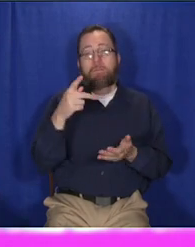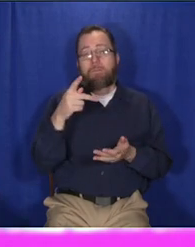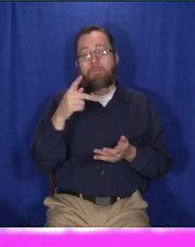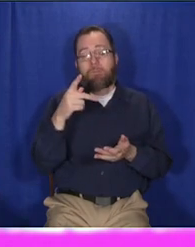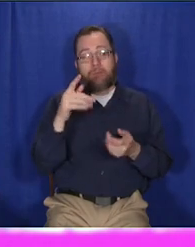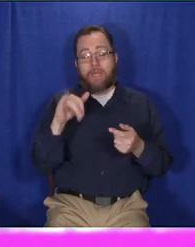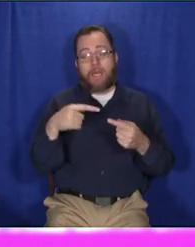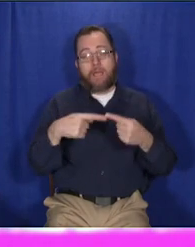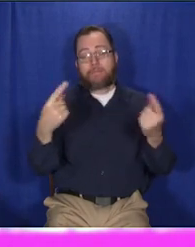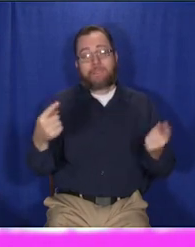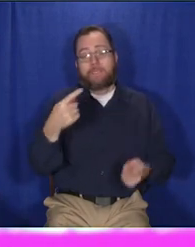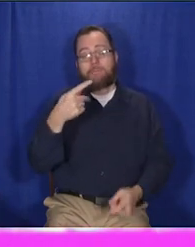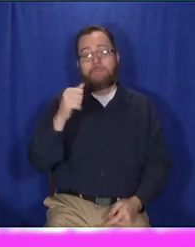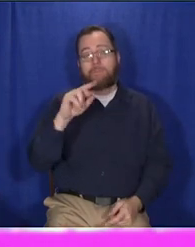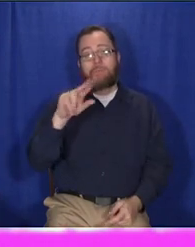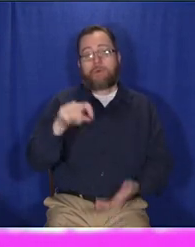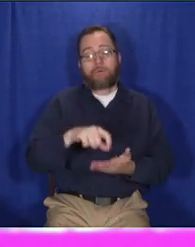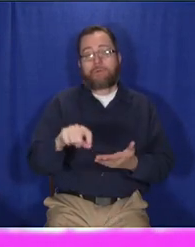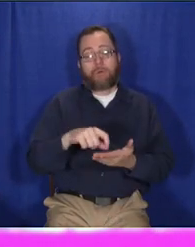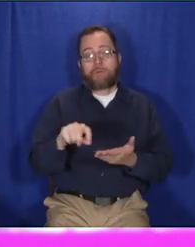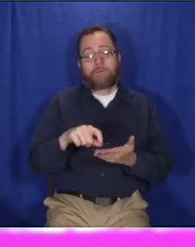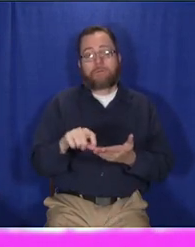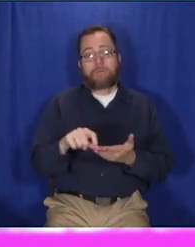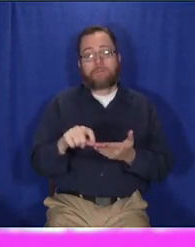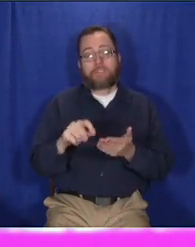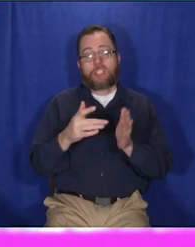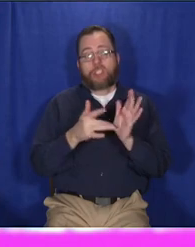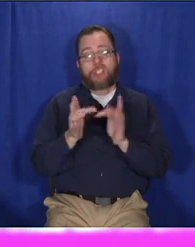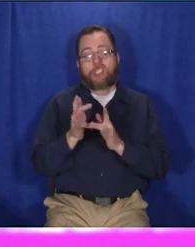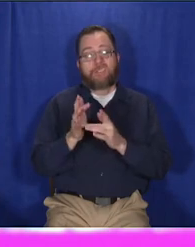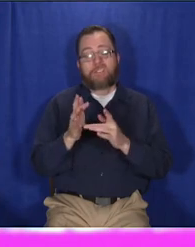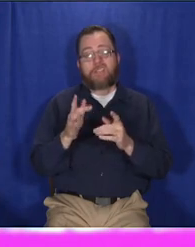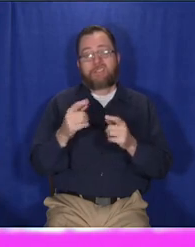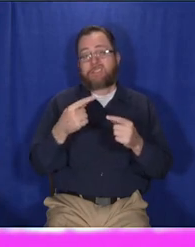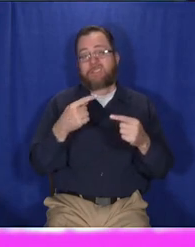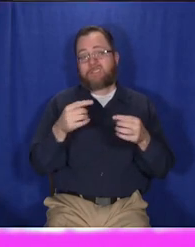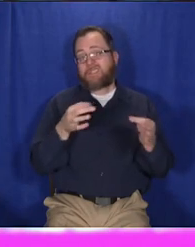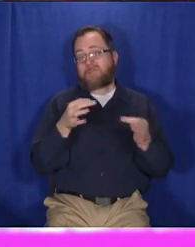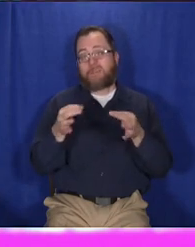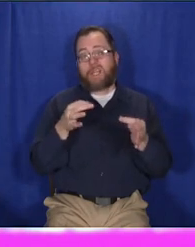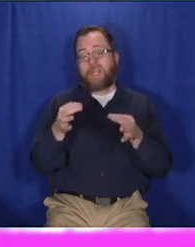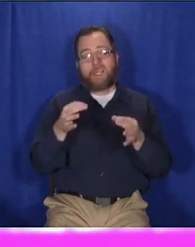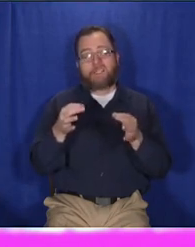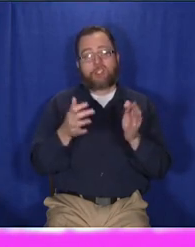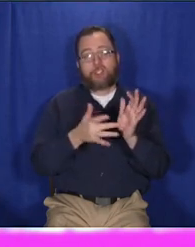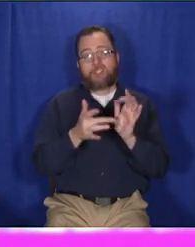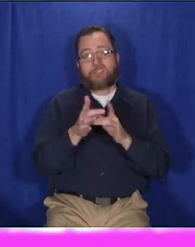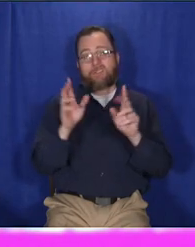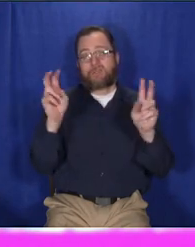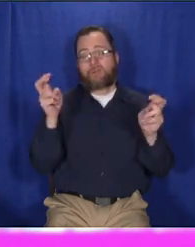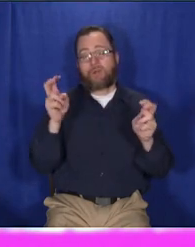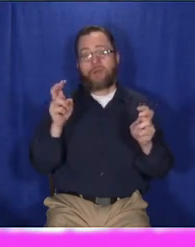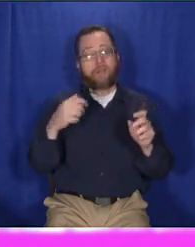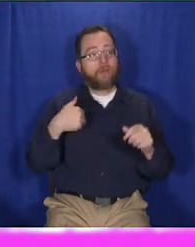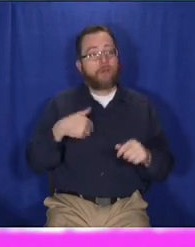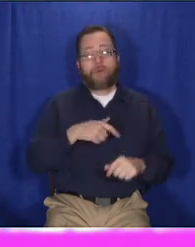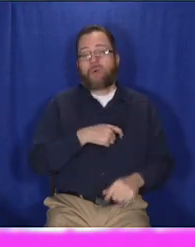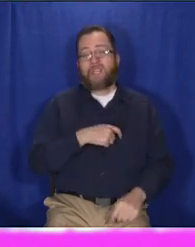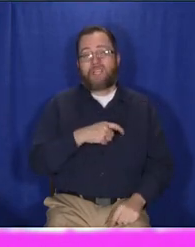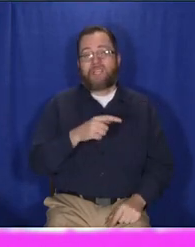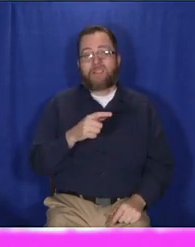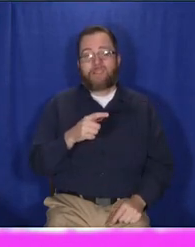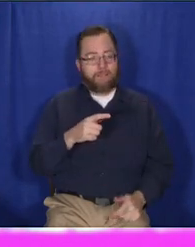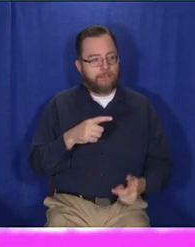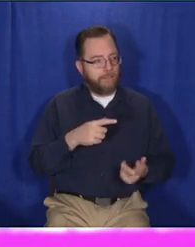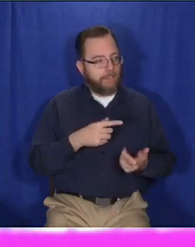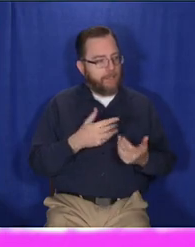what Jesus taught, that it is possible for us not to live lives that are full of possessions that are gaining more